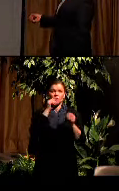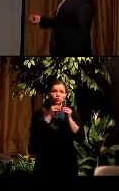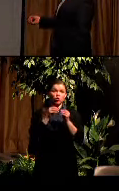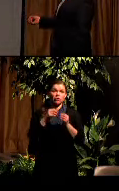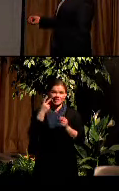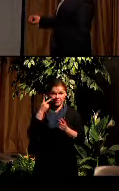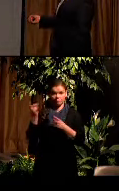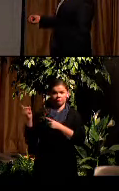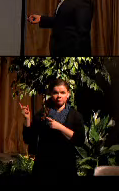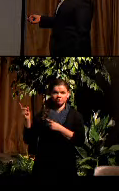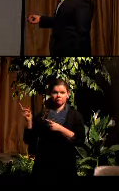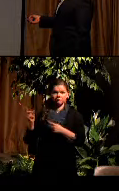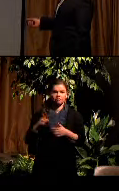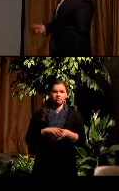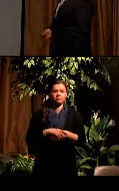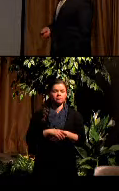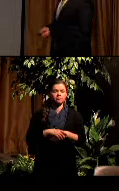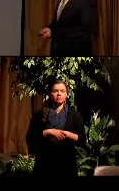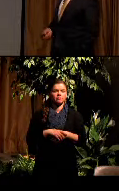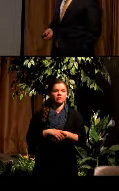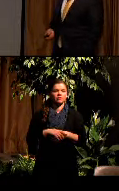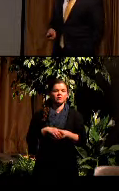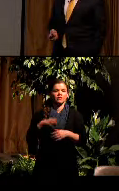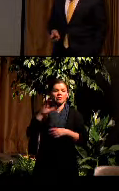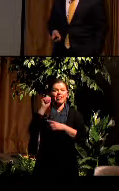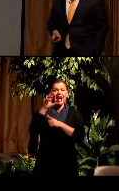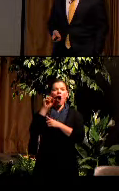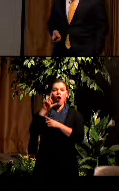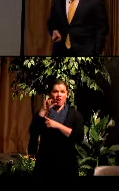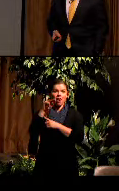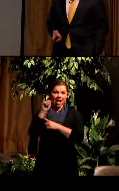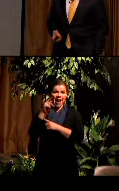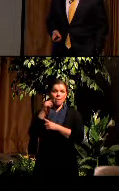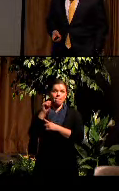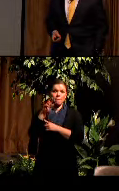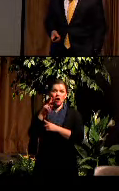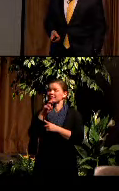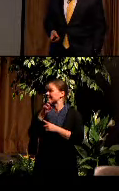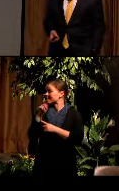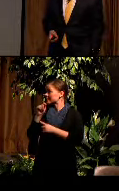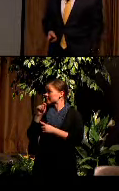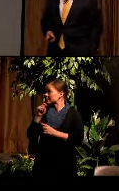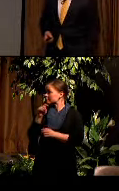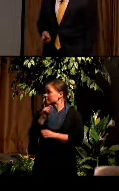This species was last seen in 1918, also a live